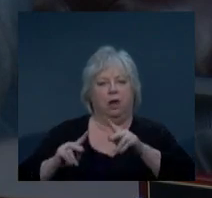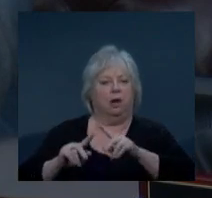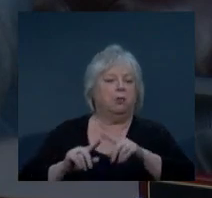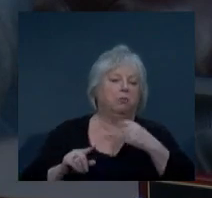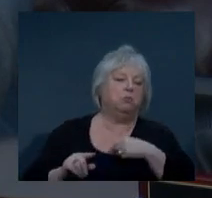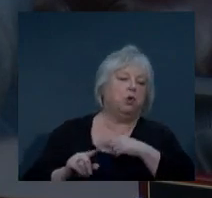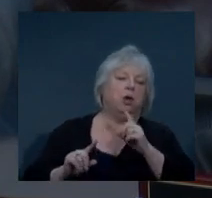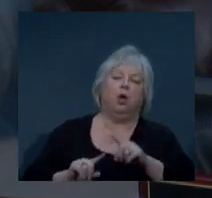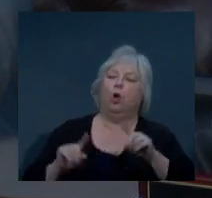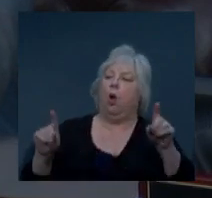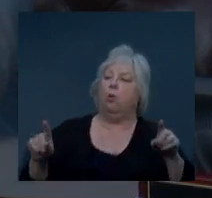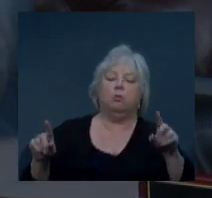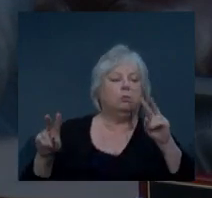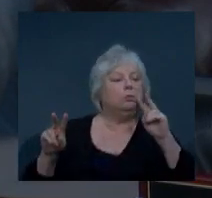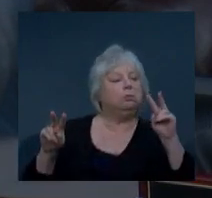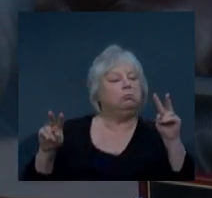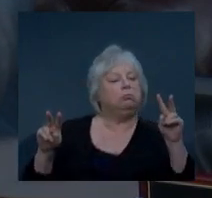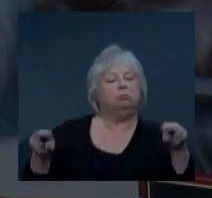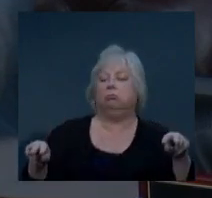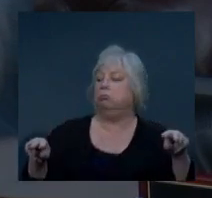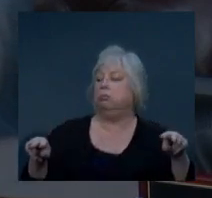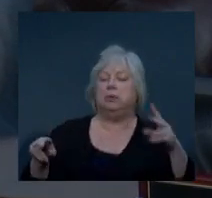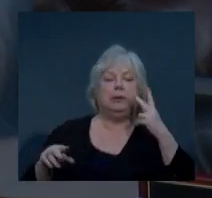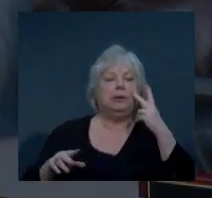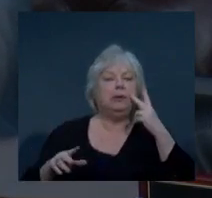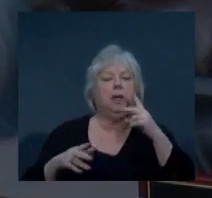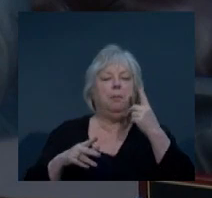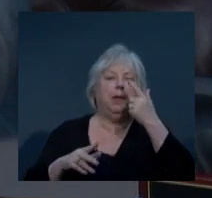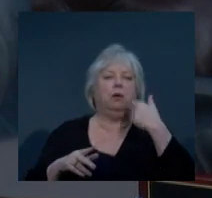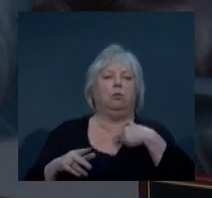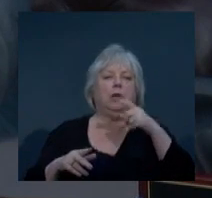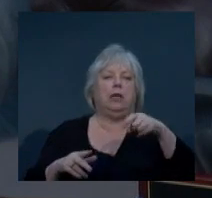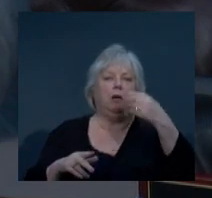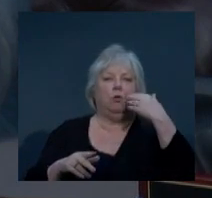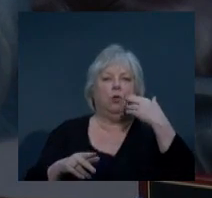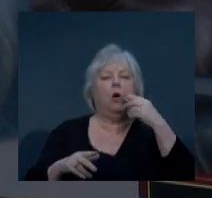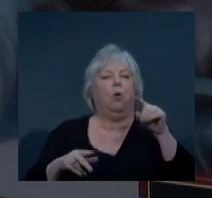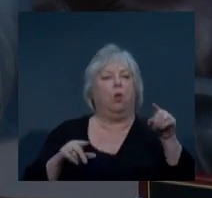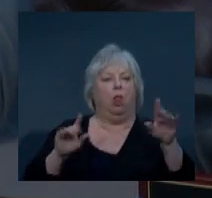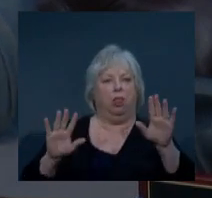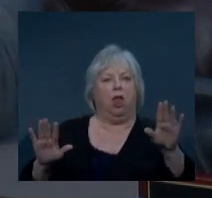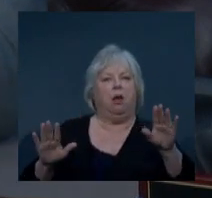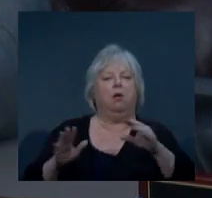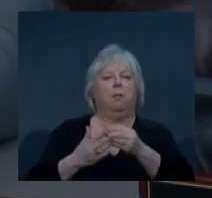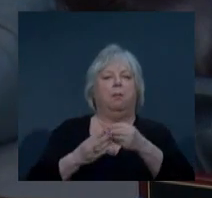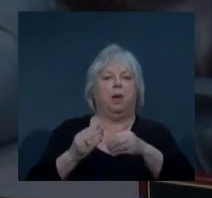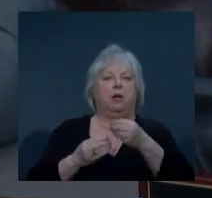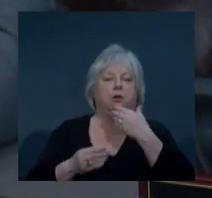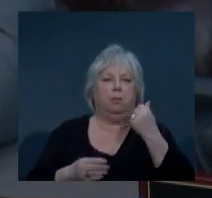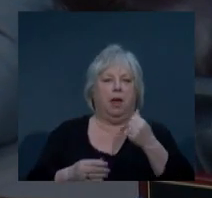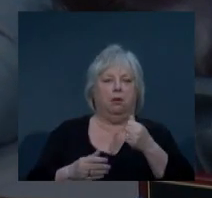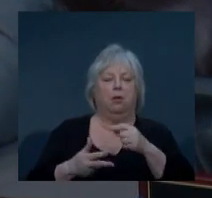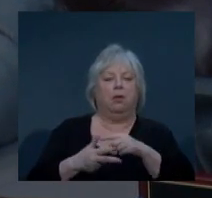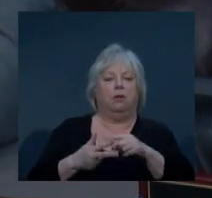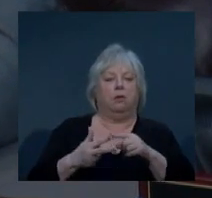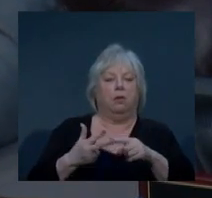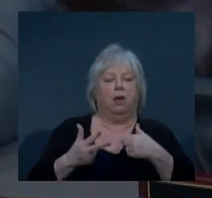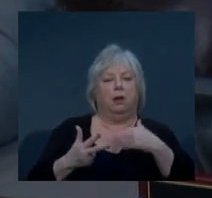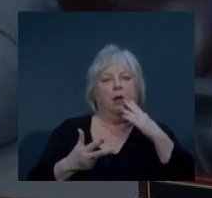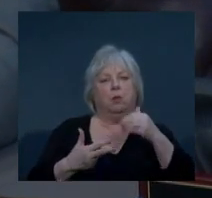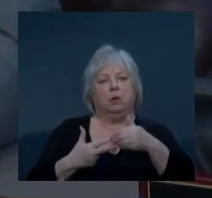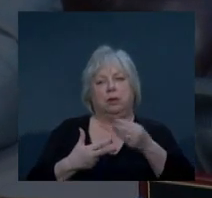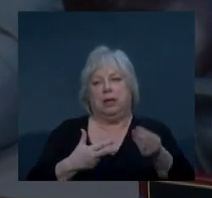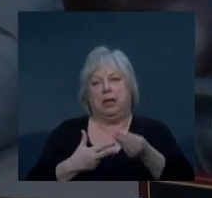look at it and see, because we need to know the budget better. So those are the three things. I'll give this to the mayor. He can send it